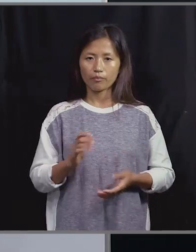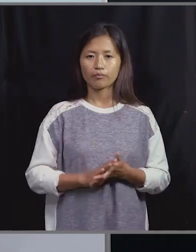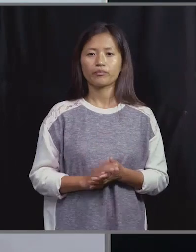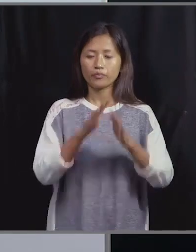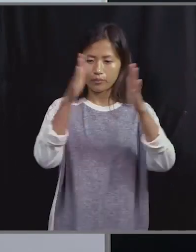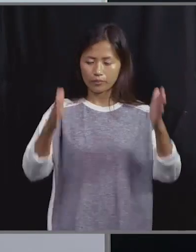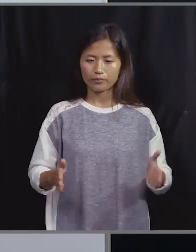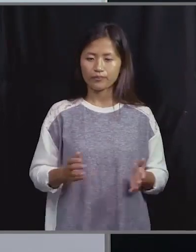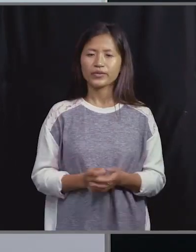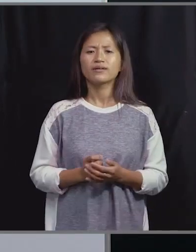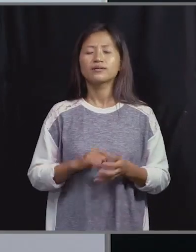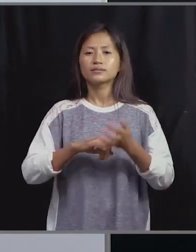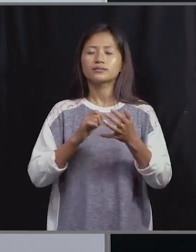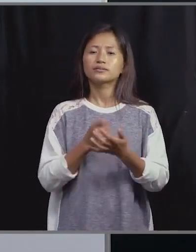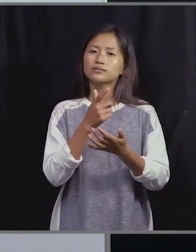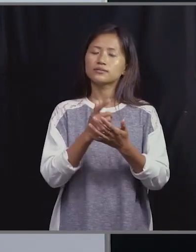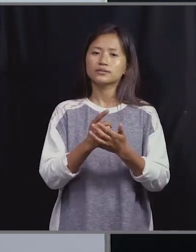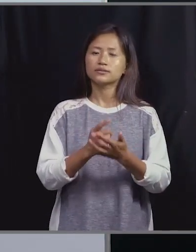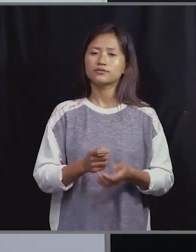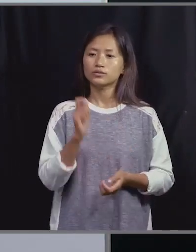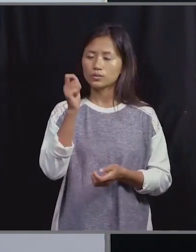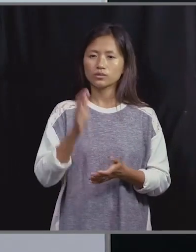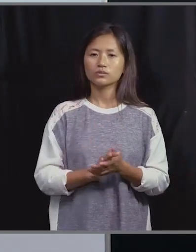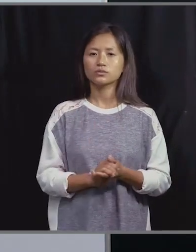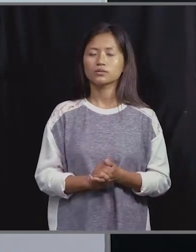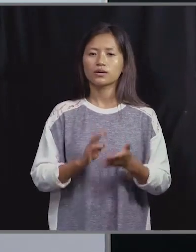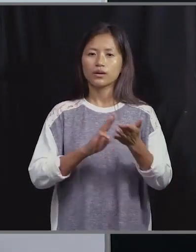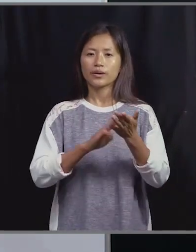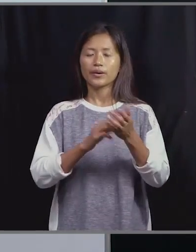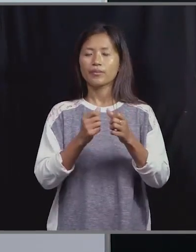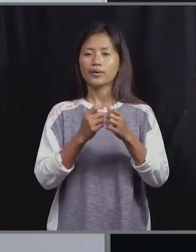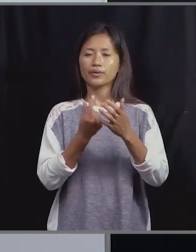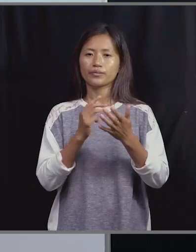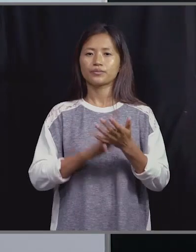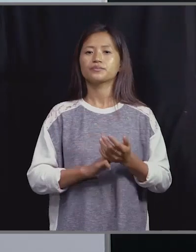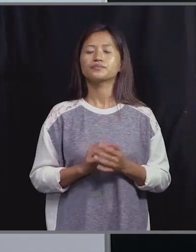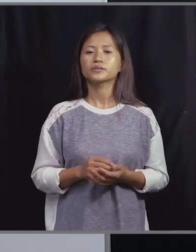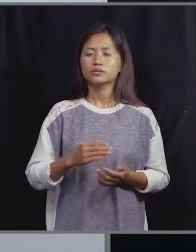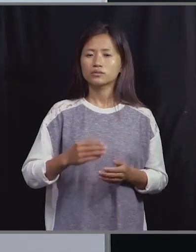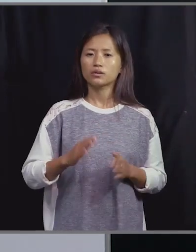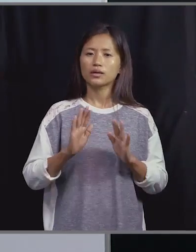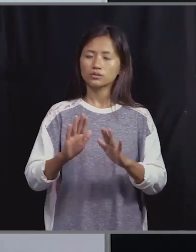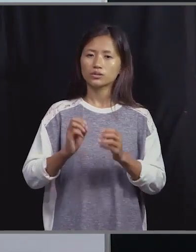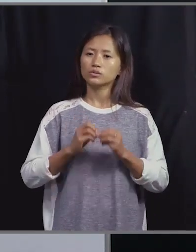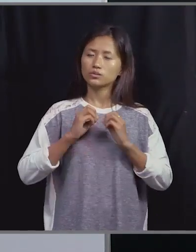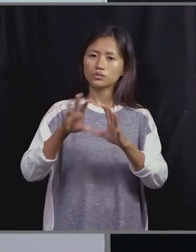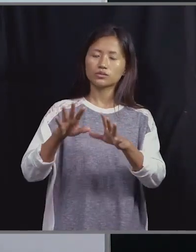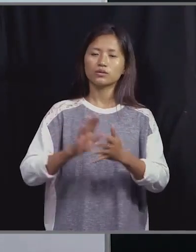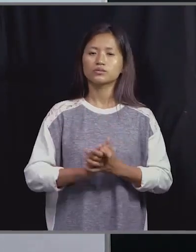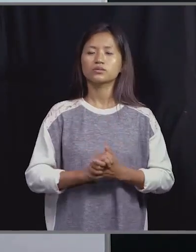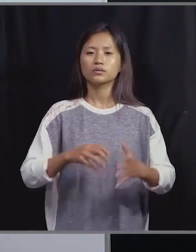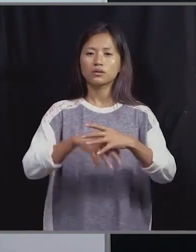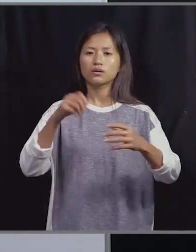to give service to those rich Marwaris. In order to annoy them further, they even throw carcasses